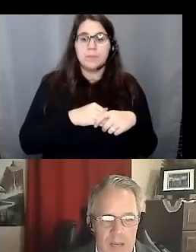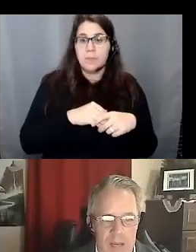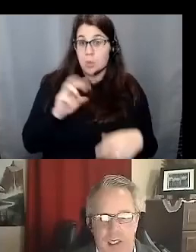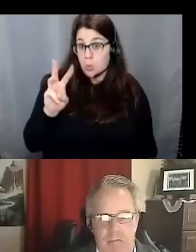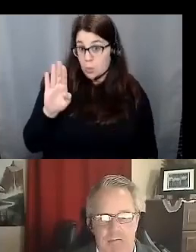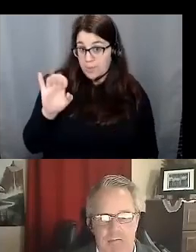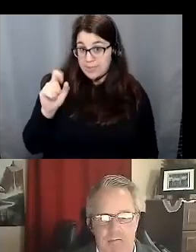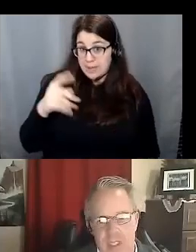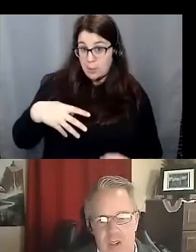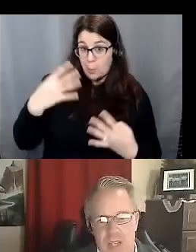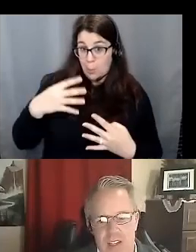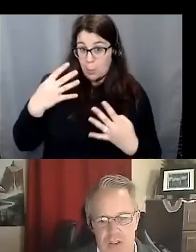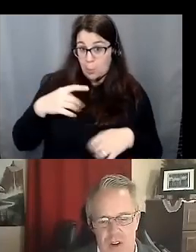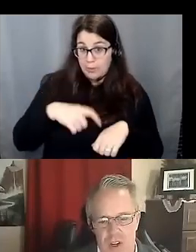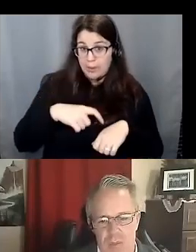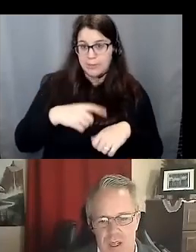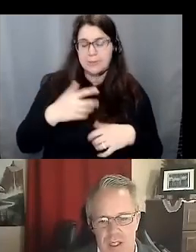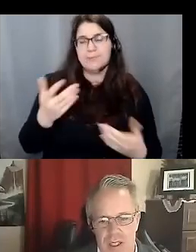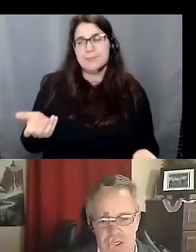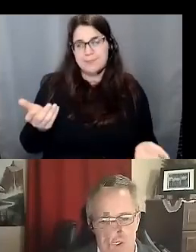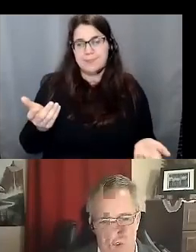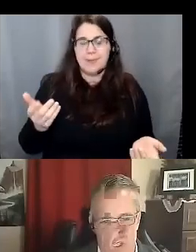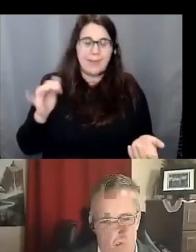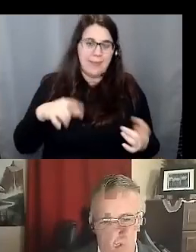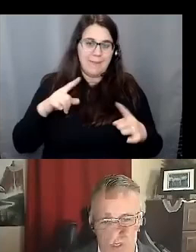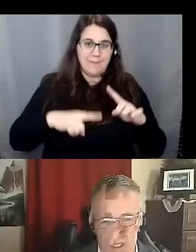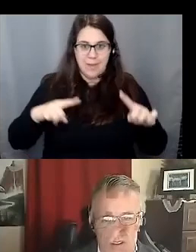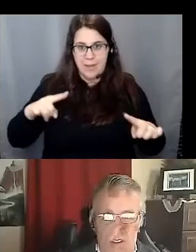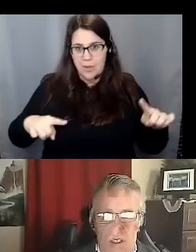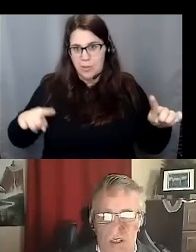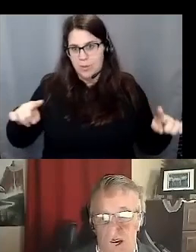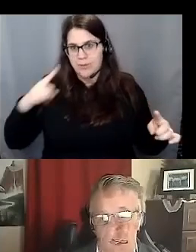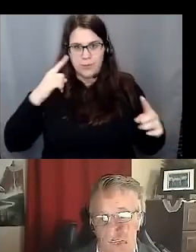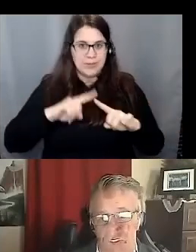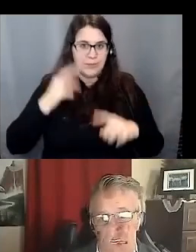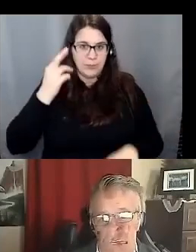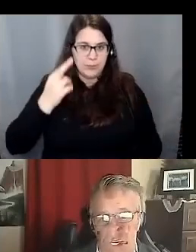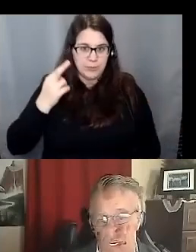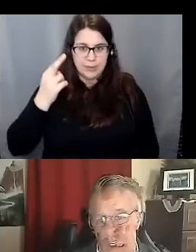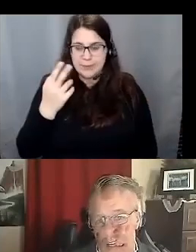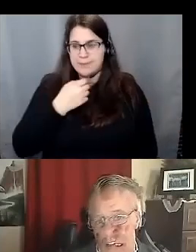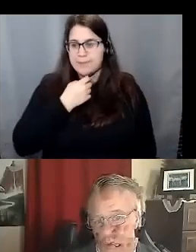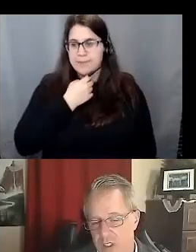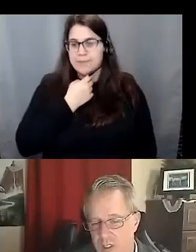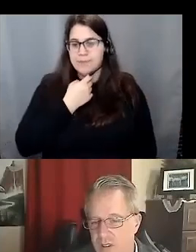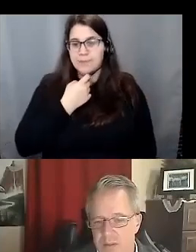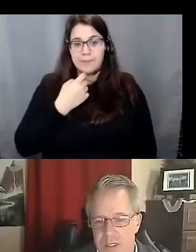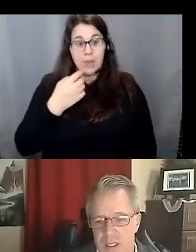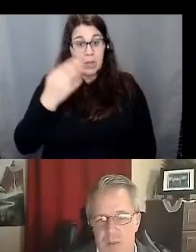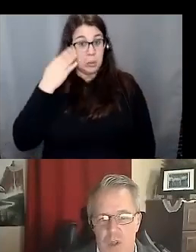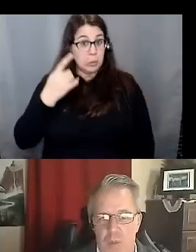times, you know, that is going to vary depending on a variety of circumstances. I can say that I know as of